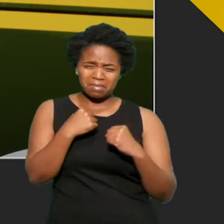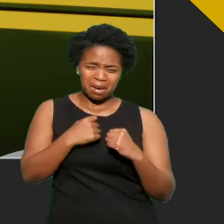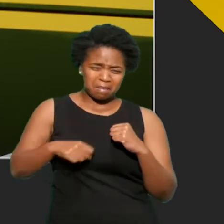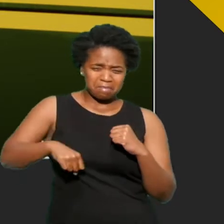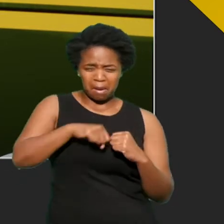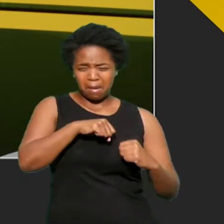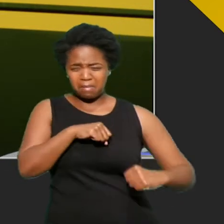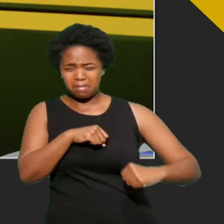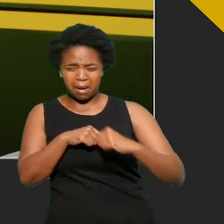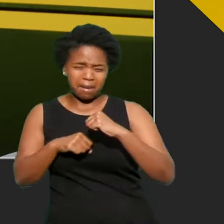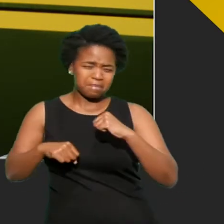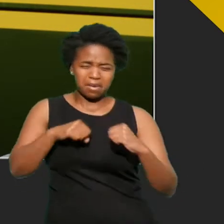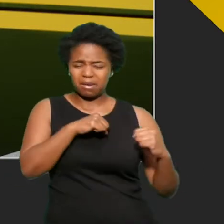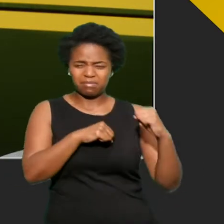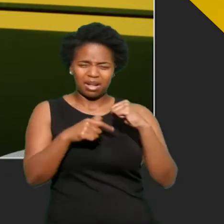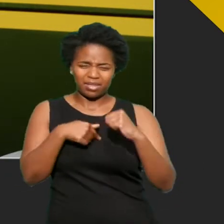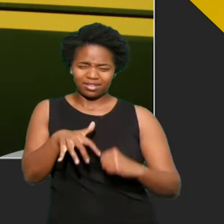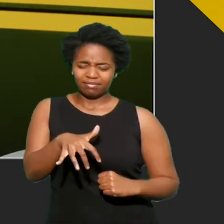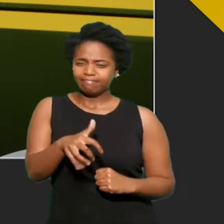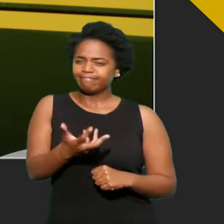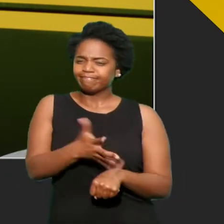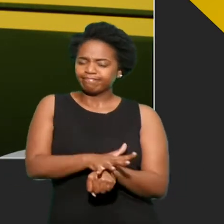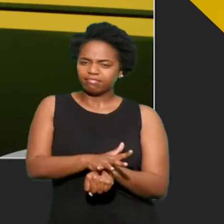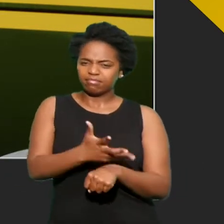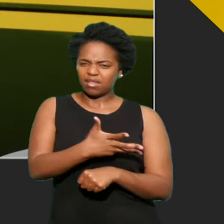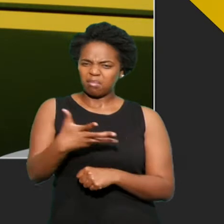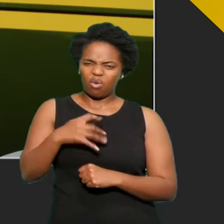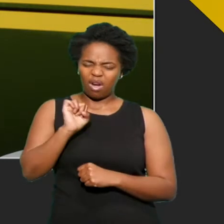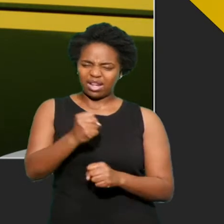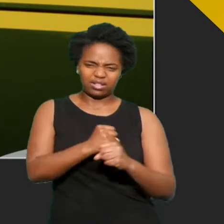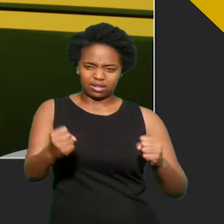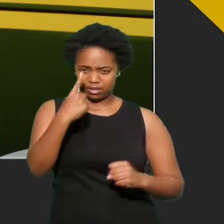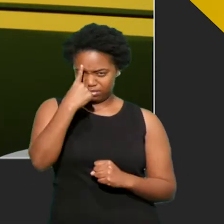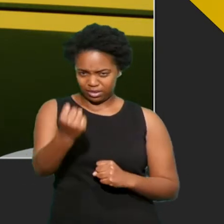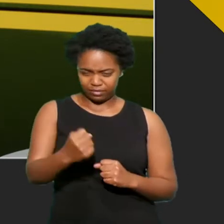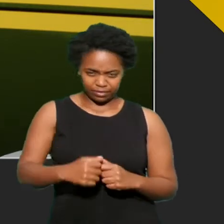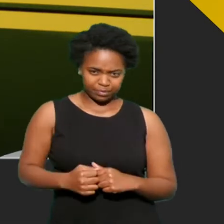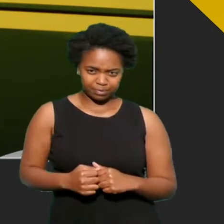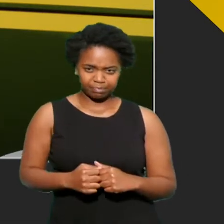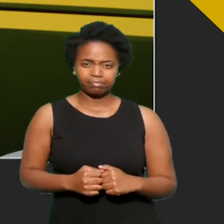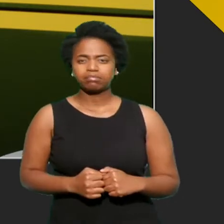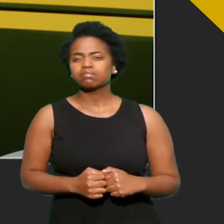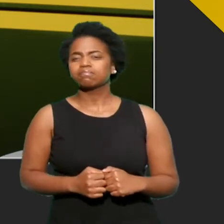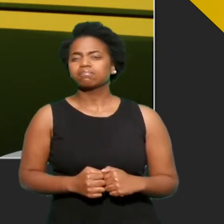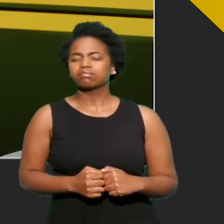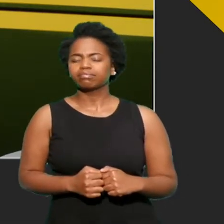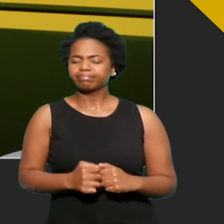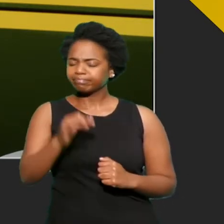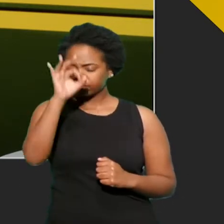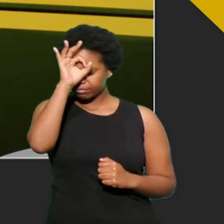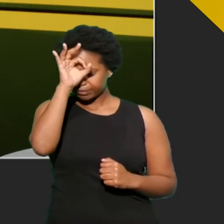ngama plastic bag ishuthini lento leyo umama wakhe was like hayi ayikho yonke lento leyo sekufike